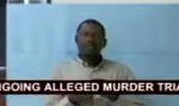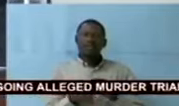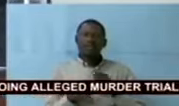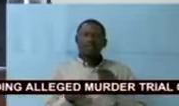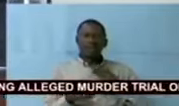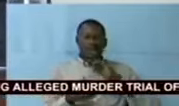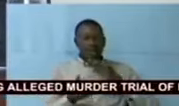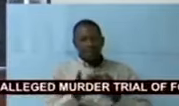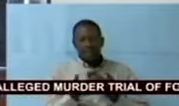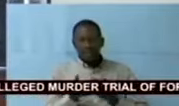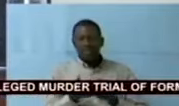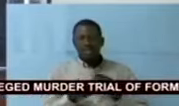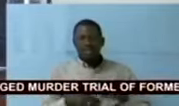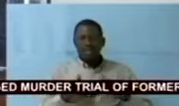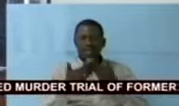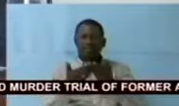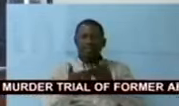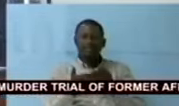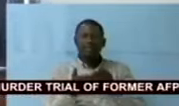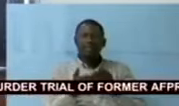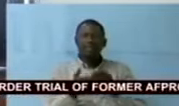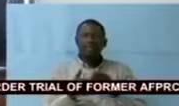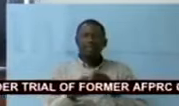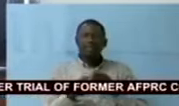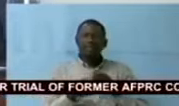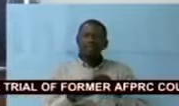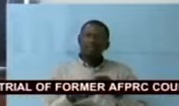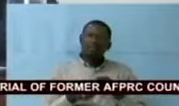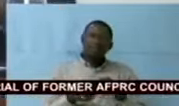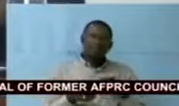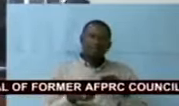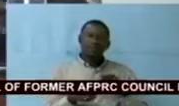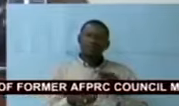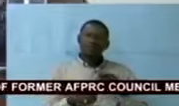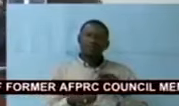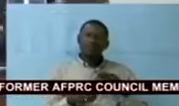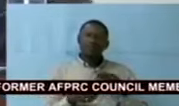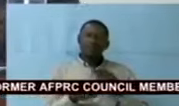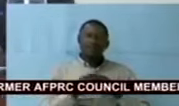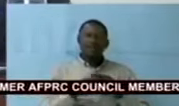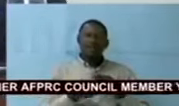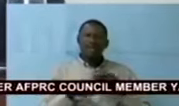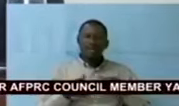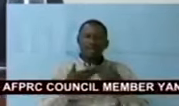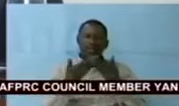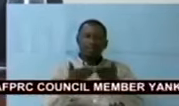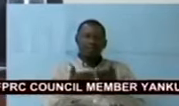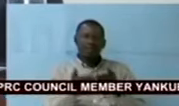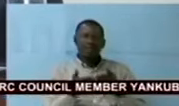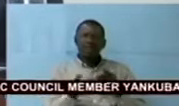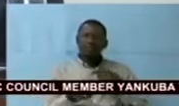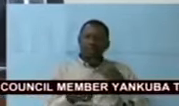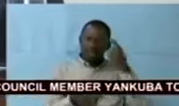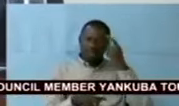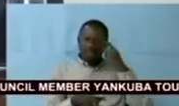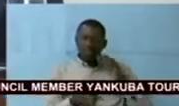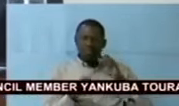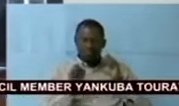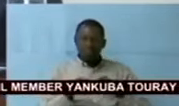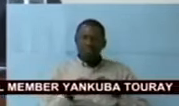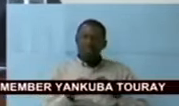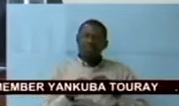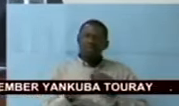priority such that I mean, they could easily be disposed of and cases continue? For nyin sifa nyin dan receiver nyin for